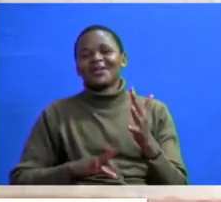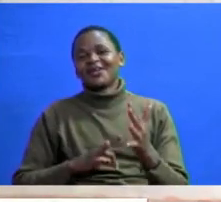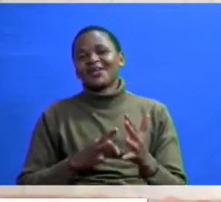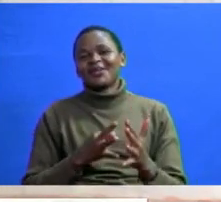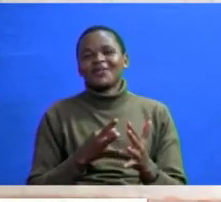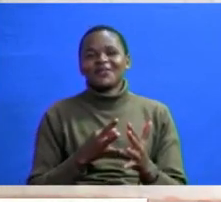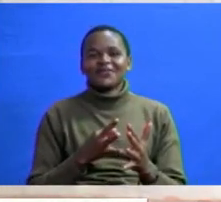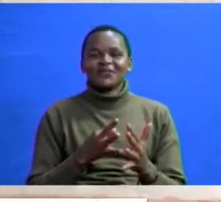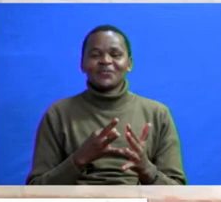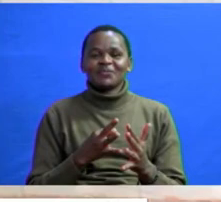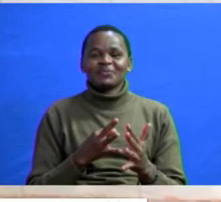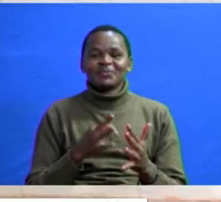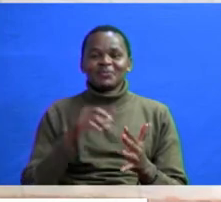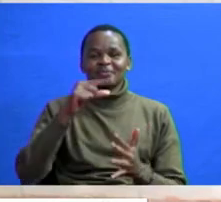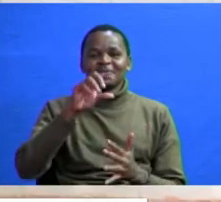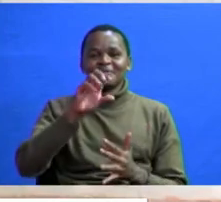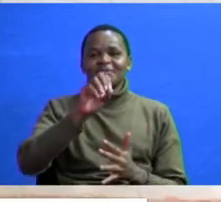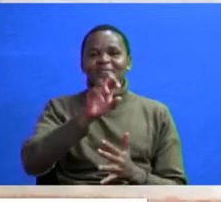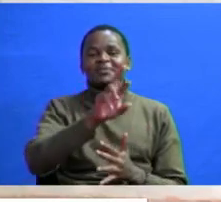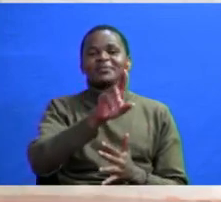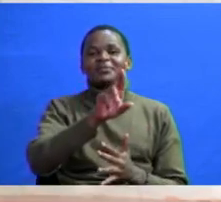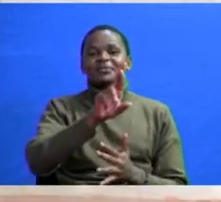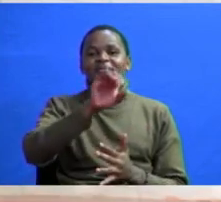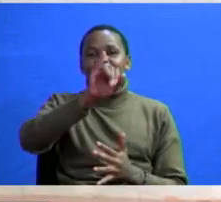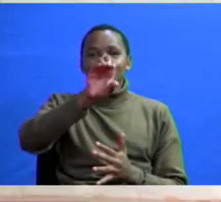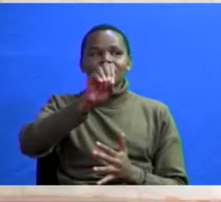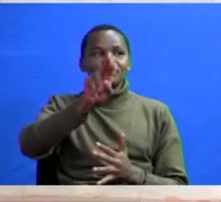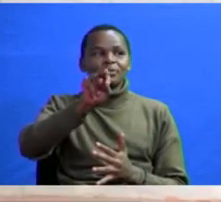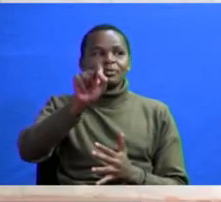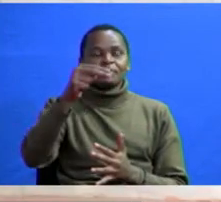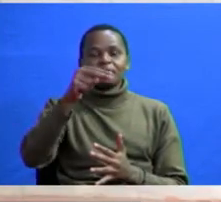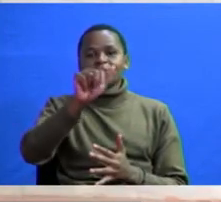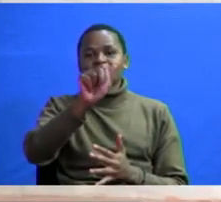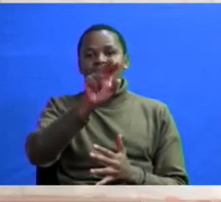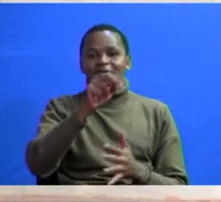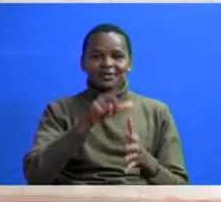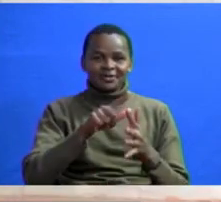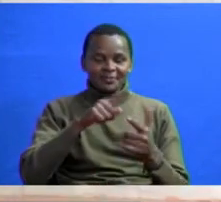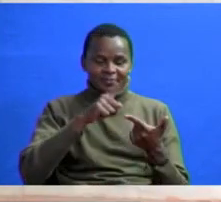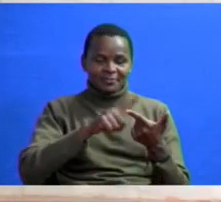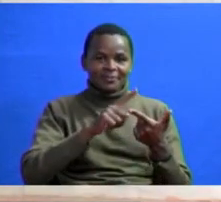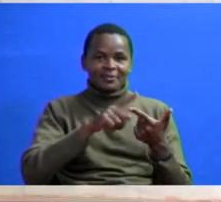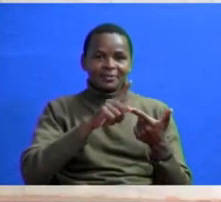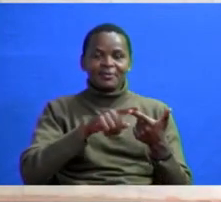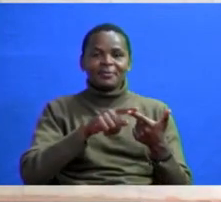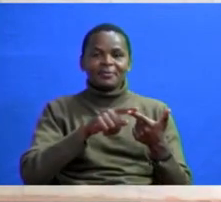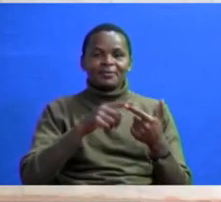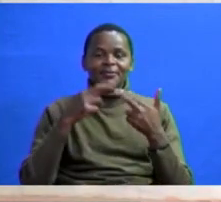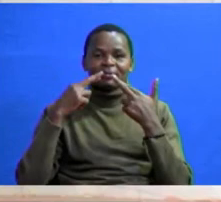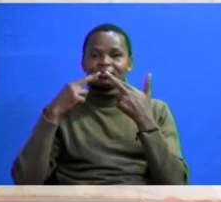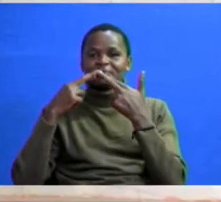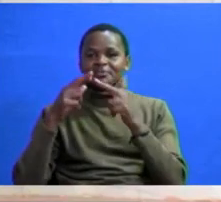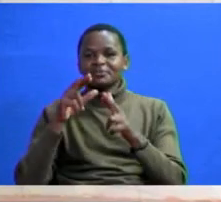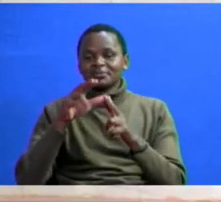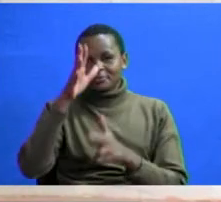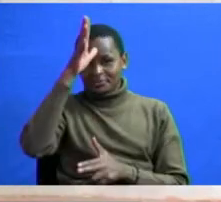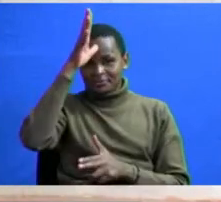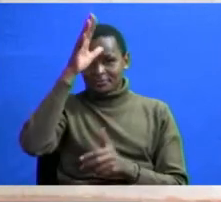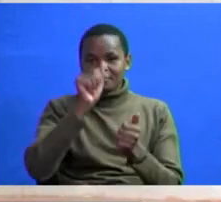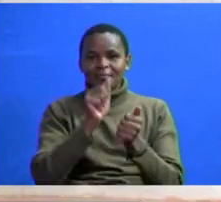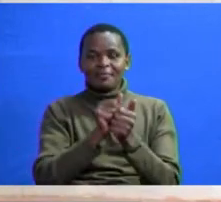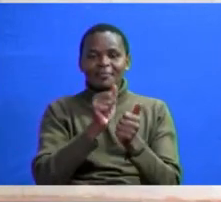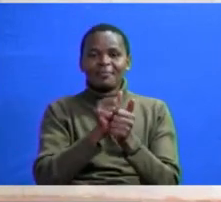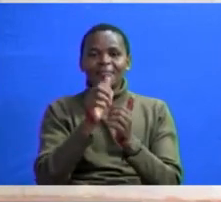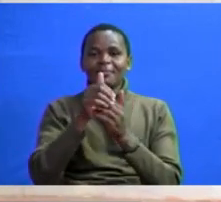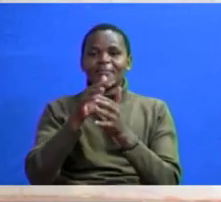how he feels. Gor Mahia tactician Jonathan McKinstry is optimistic of a positive result ahead of Sunday clash with league's